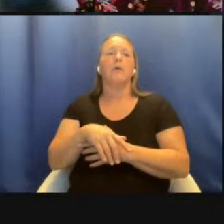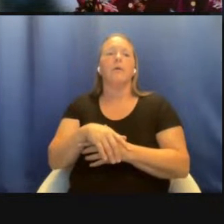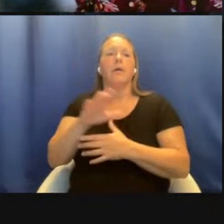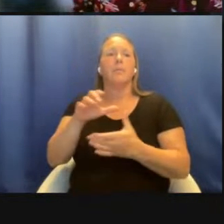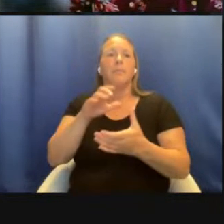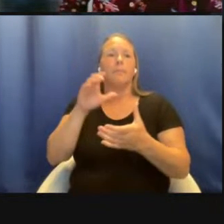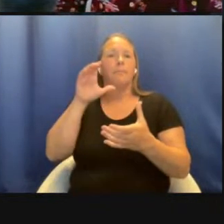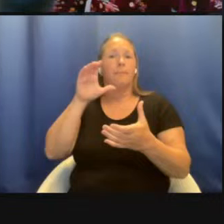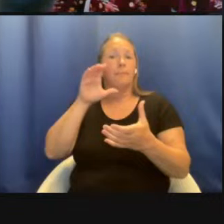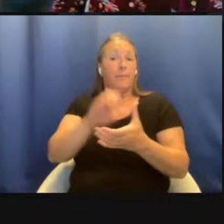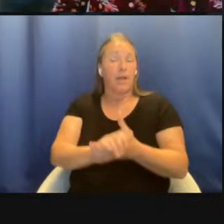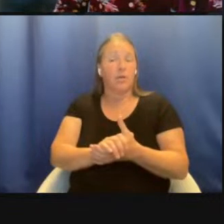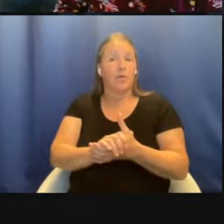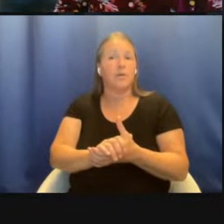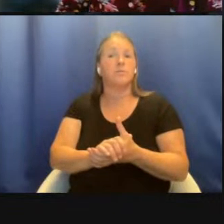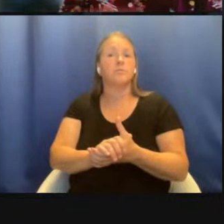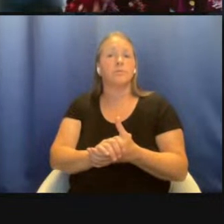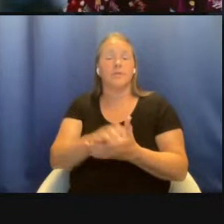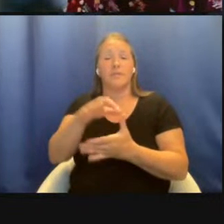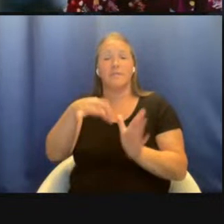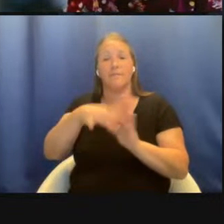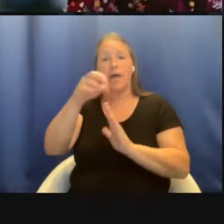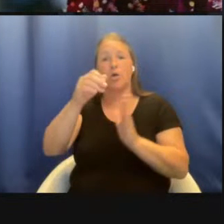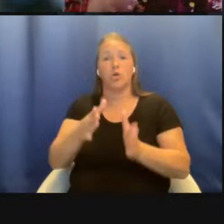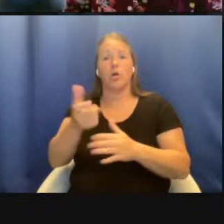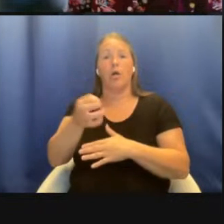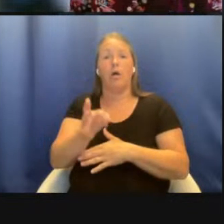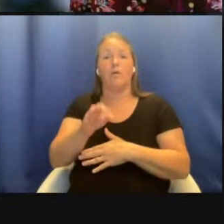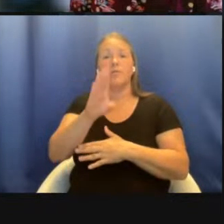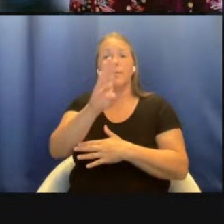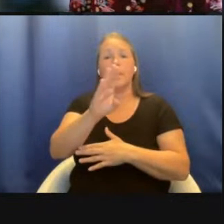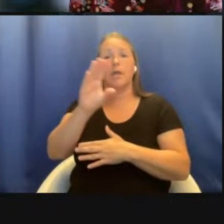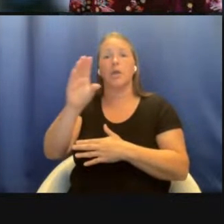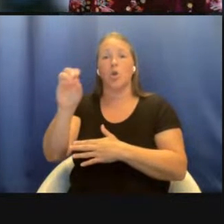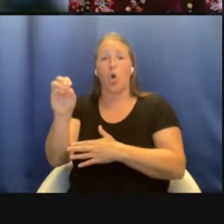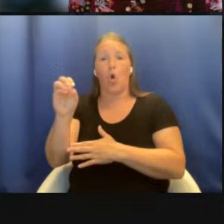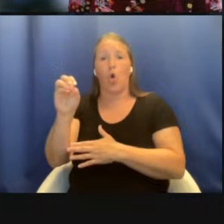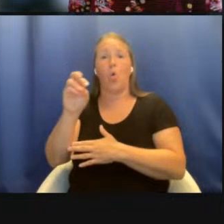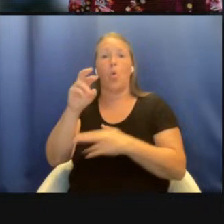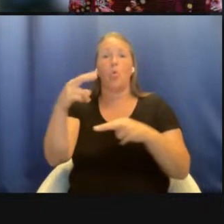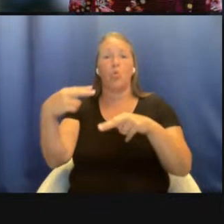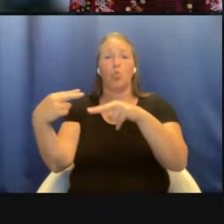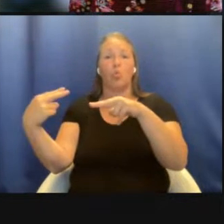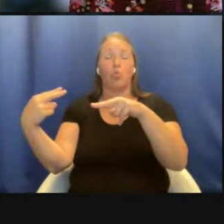Railroad, had inherited extraordinary wealth, and all of this